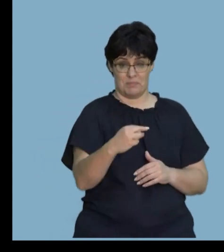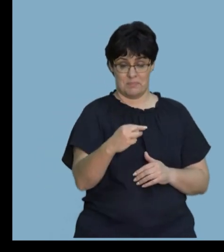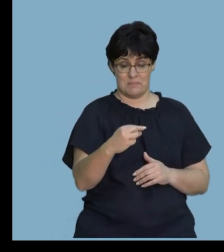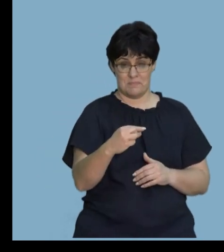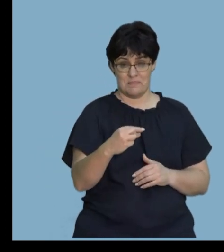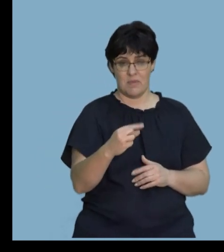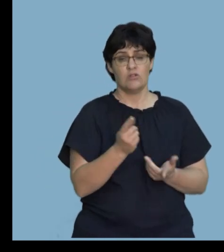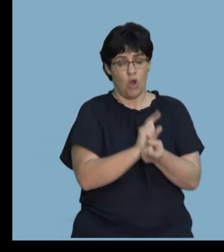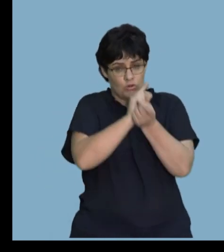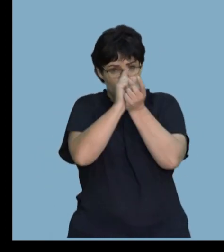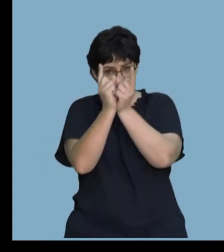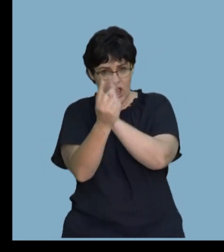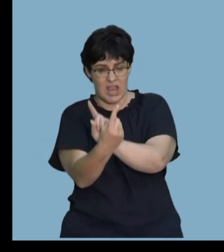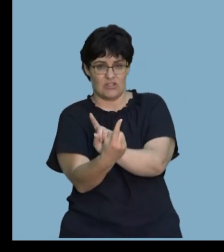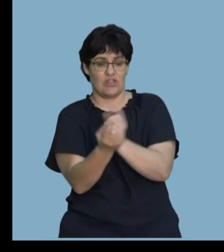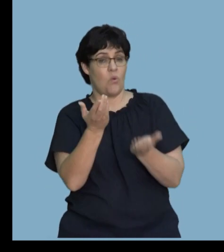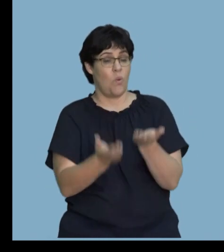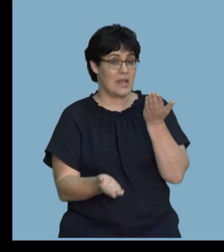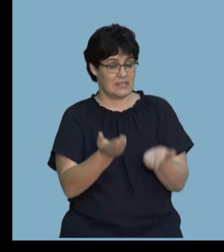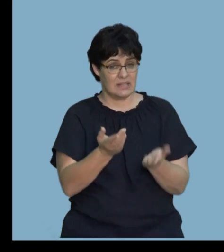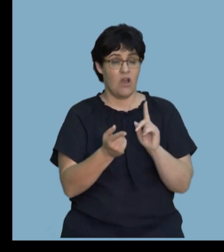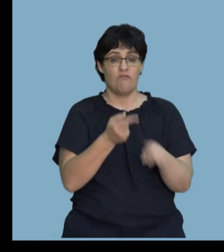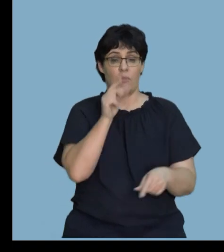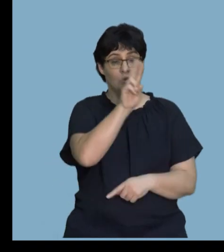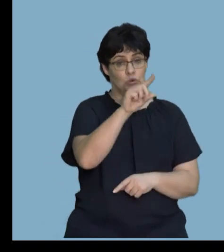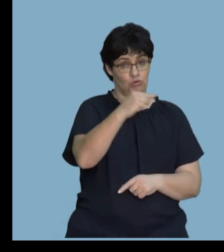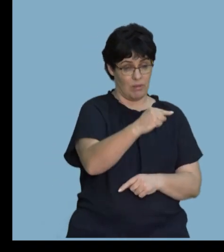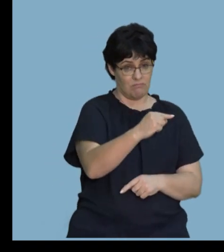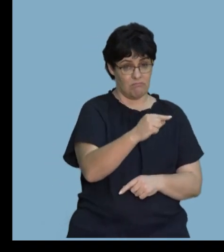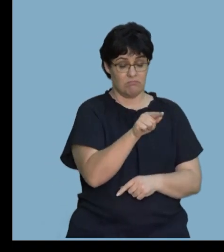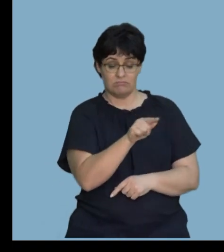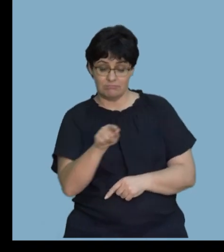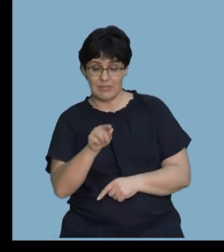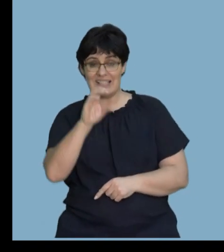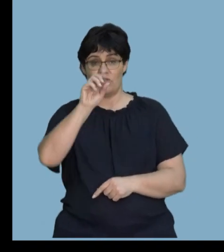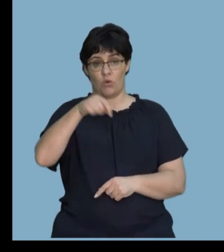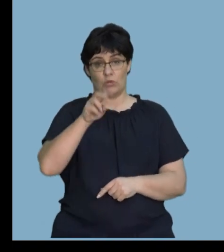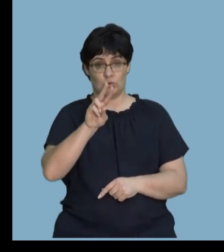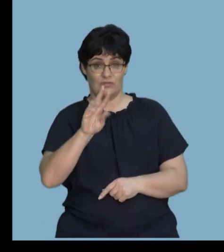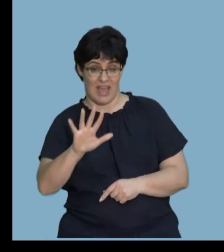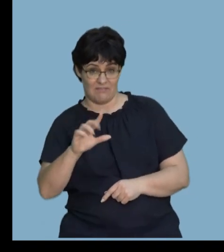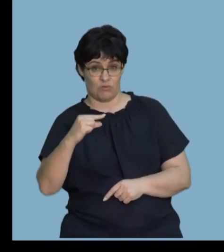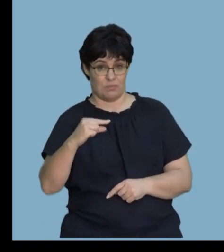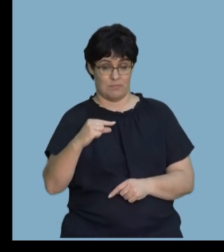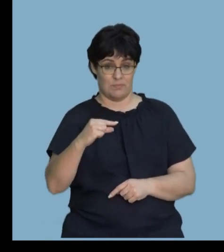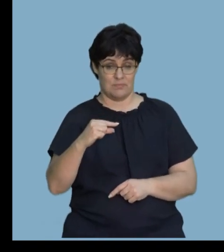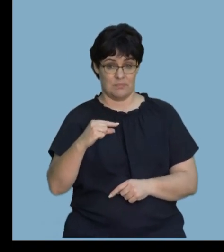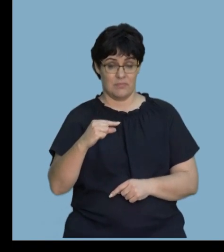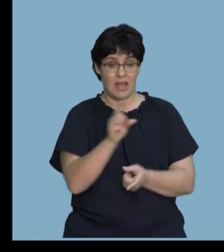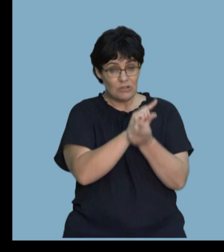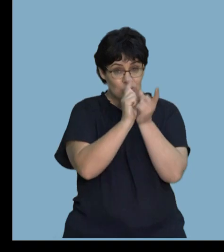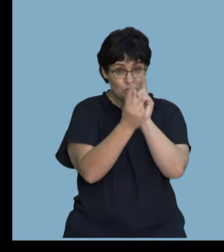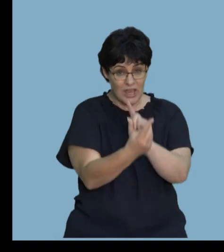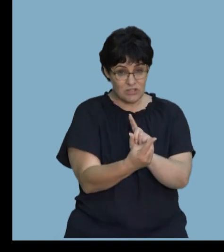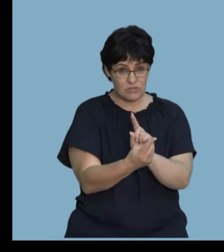the change in mass is from 2 grams to 0.25 grams. This change